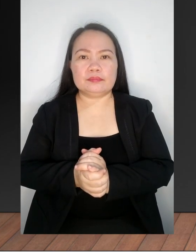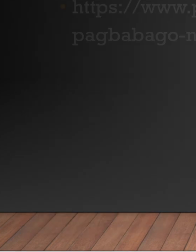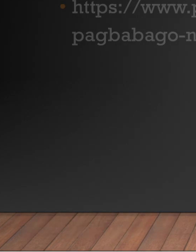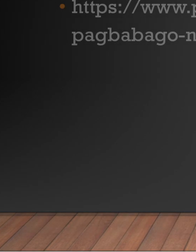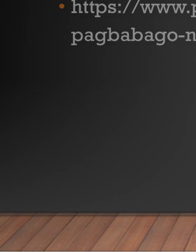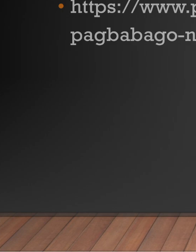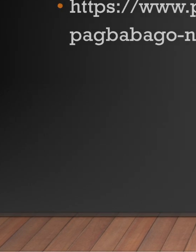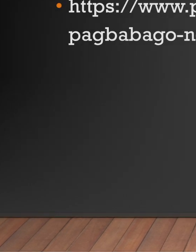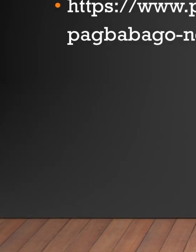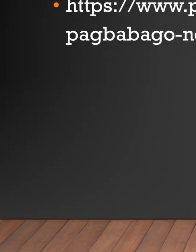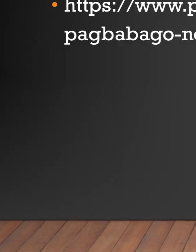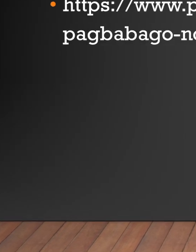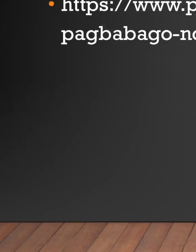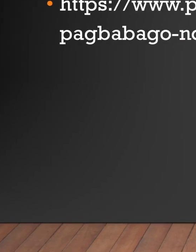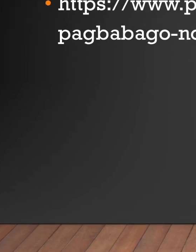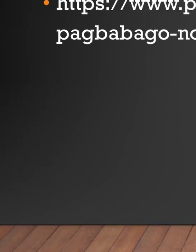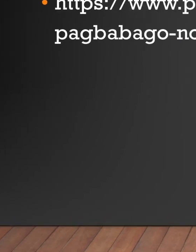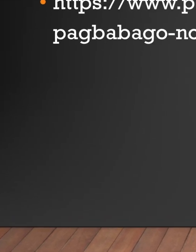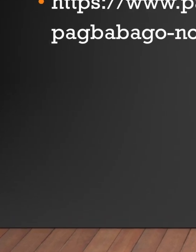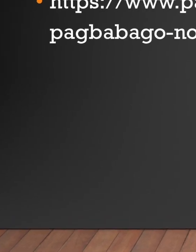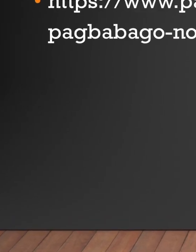Ibarra your is more since Ibarraonne